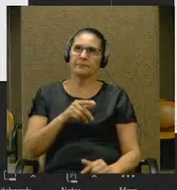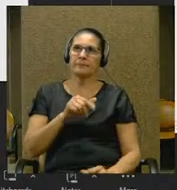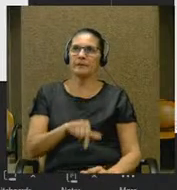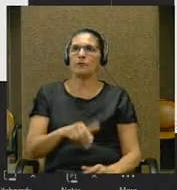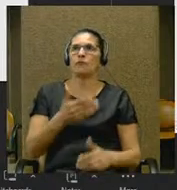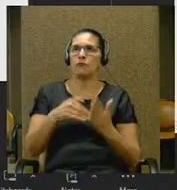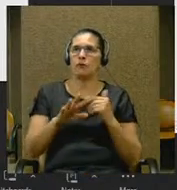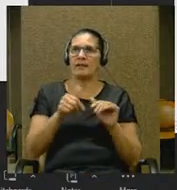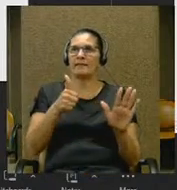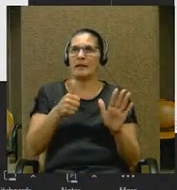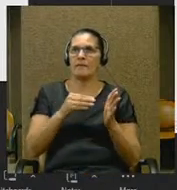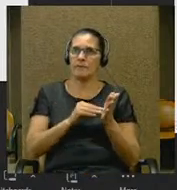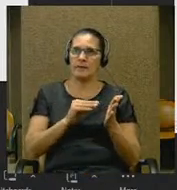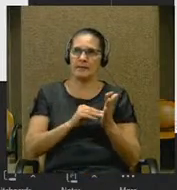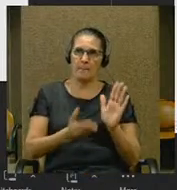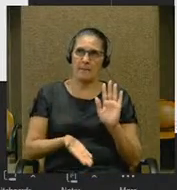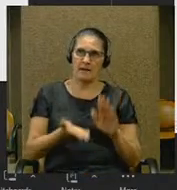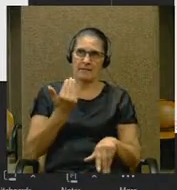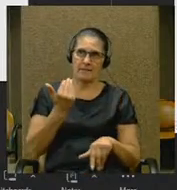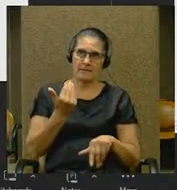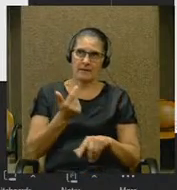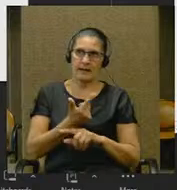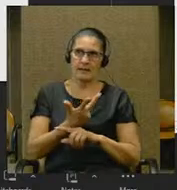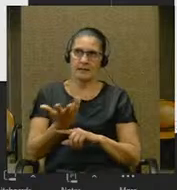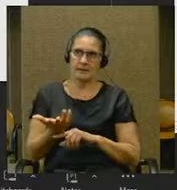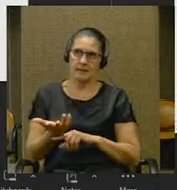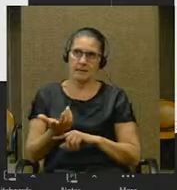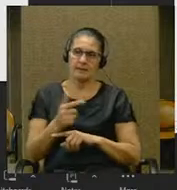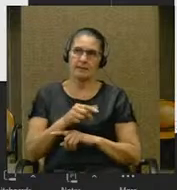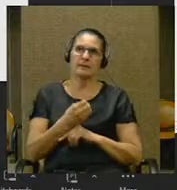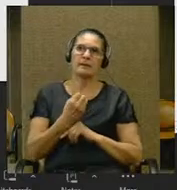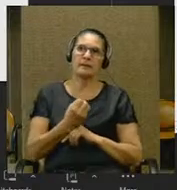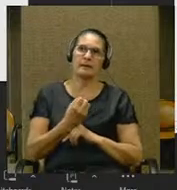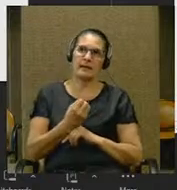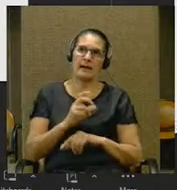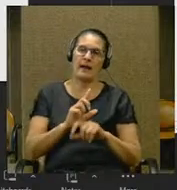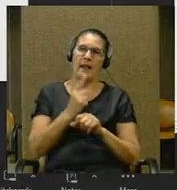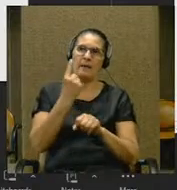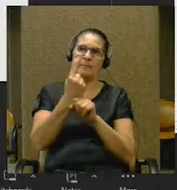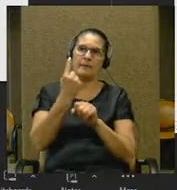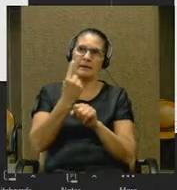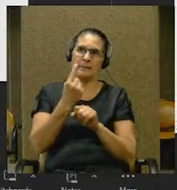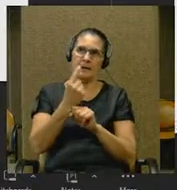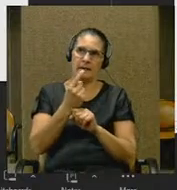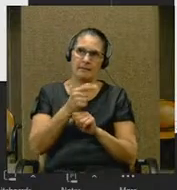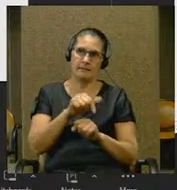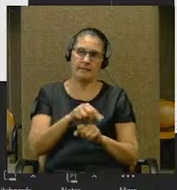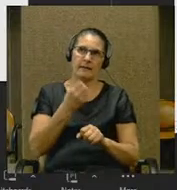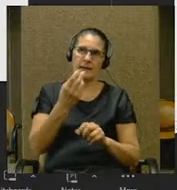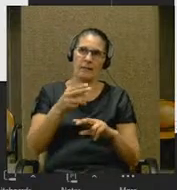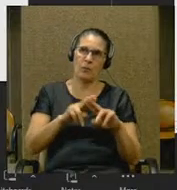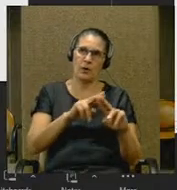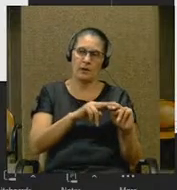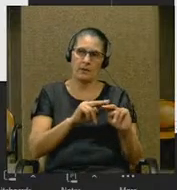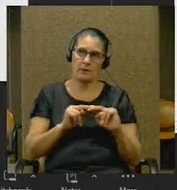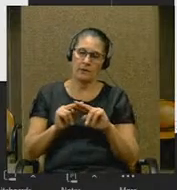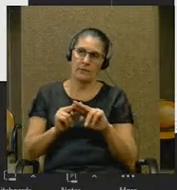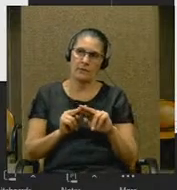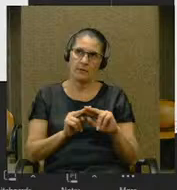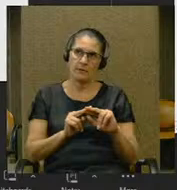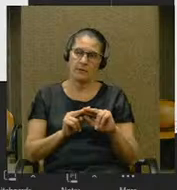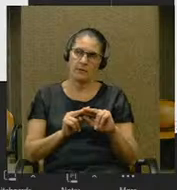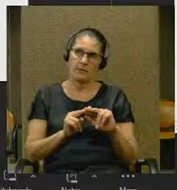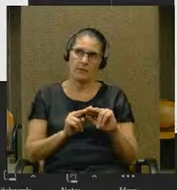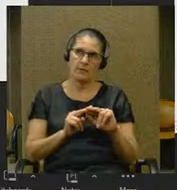British Columbians. And looked at in terms of the sex break, First Nations women were